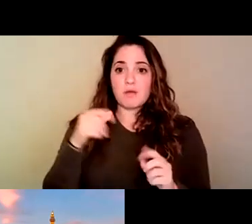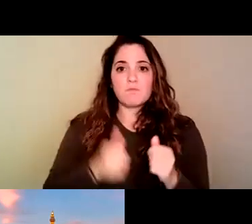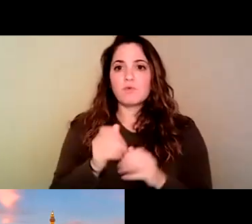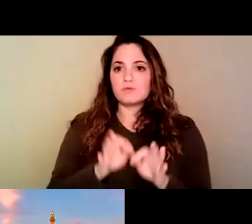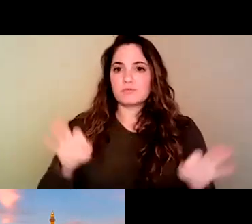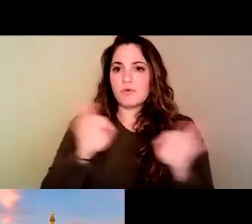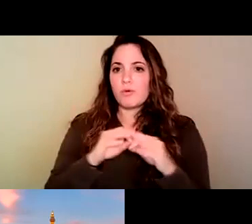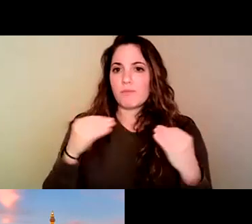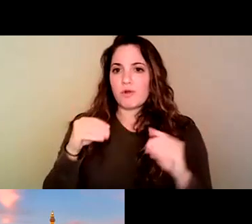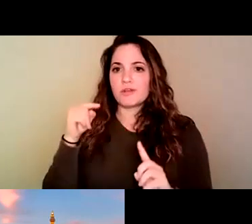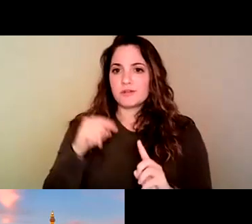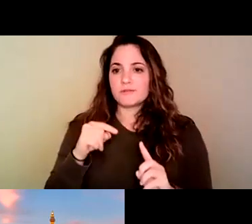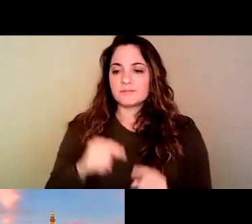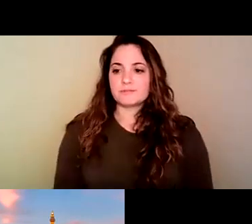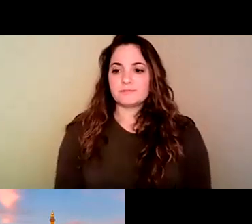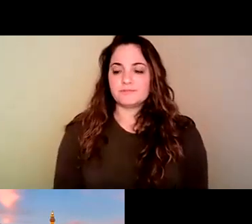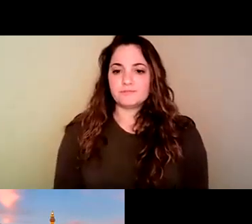important.